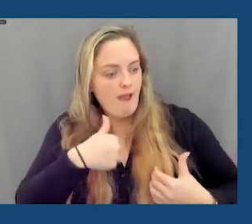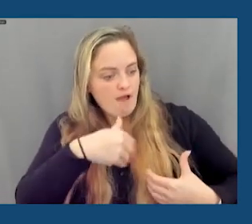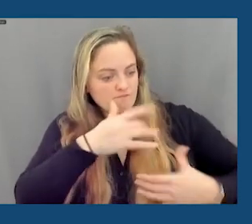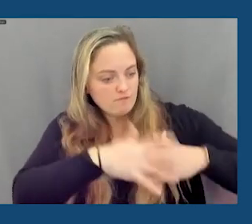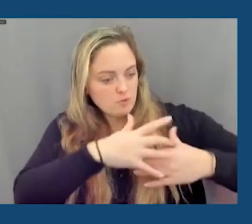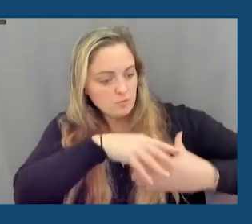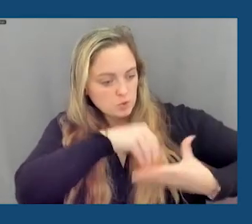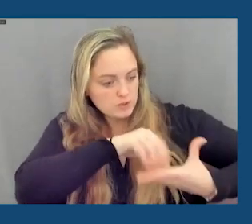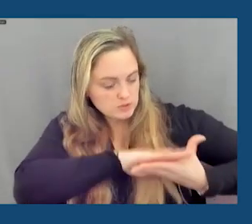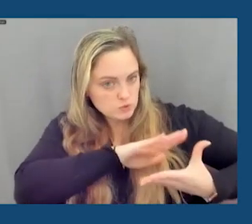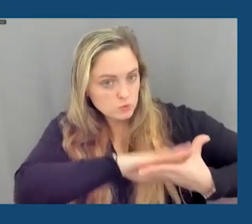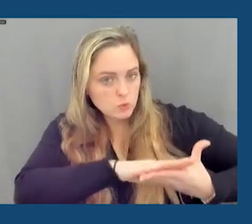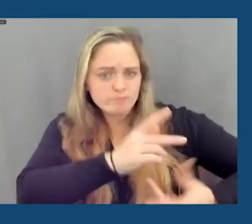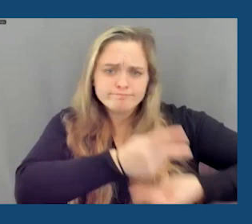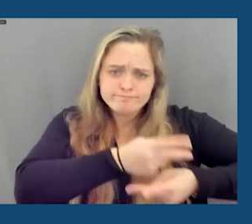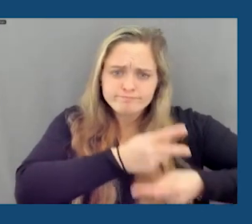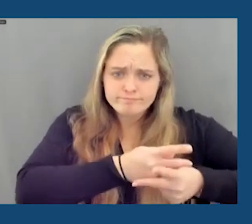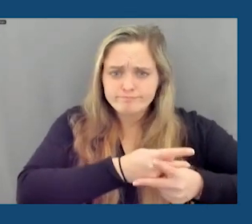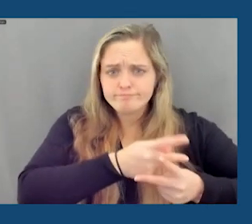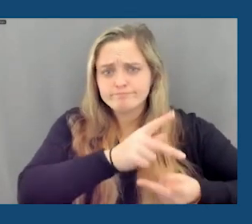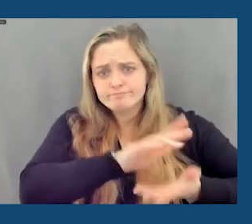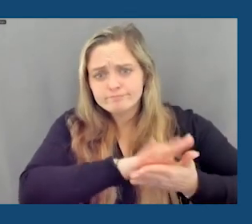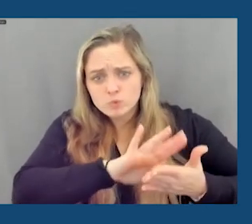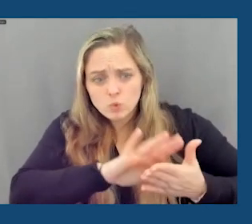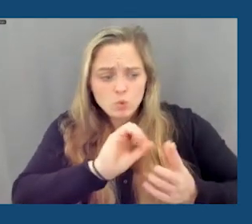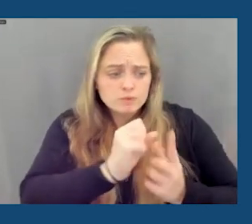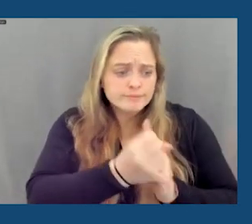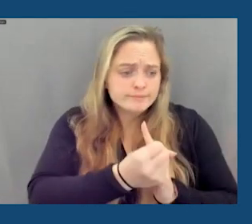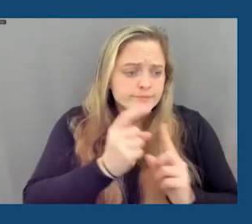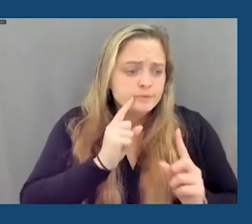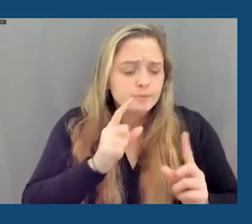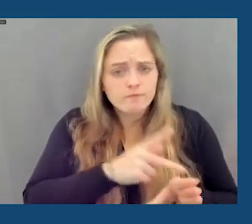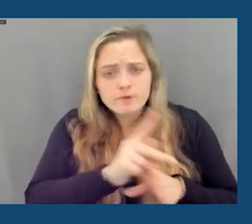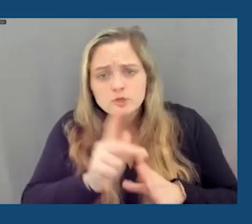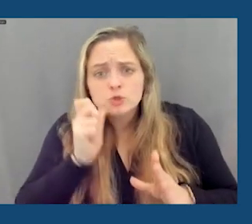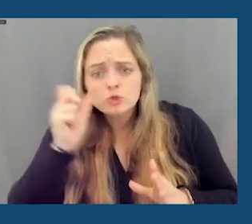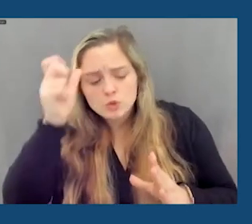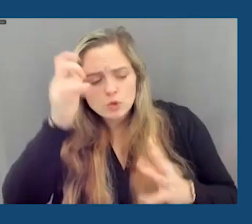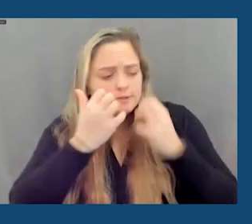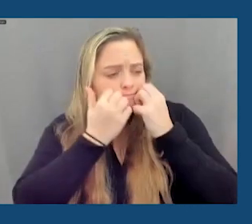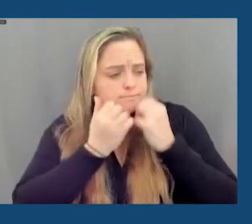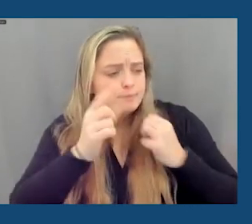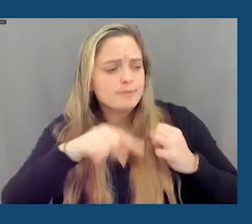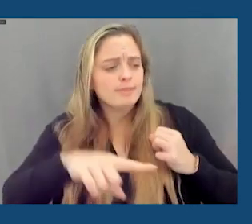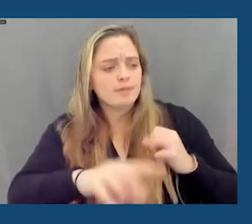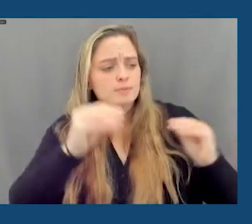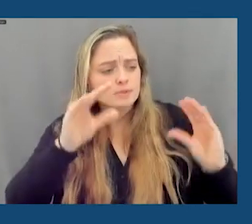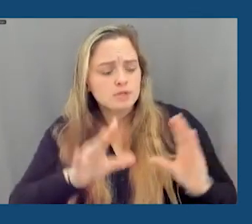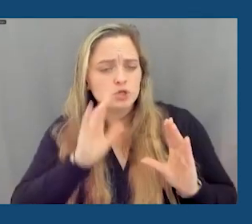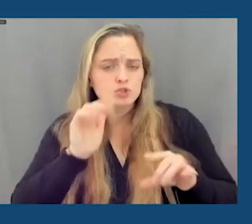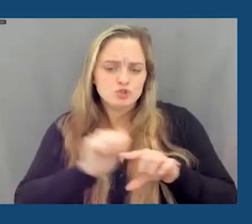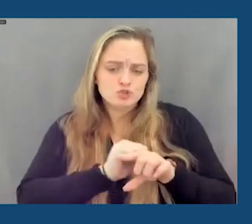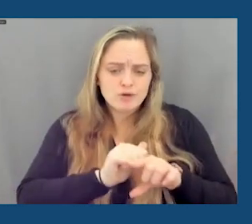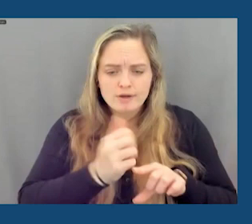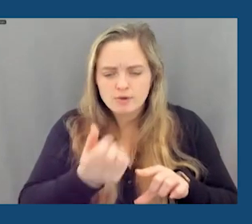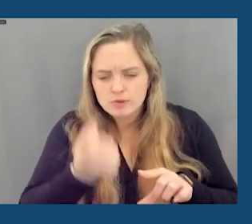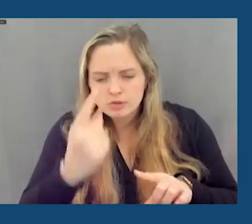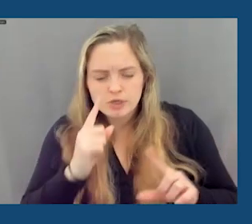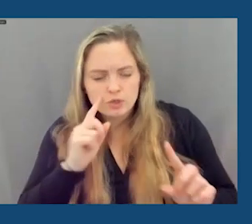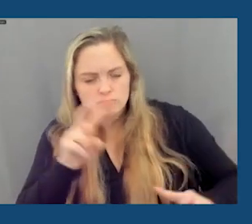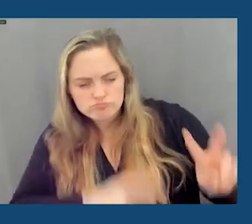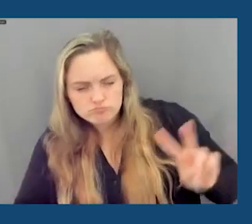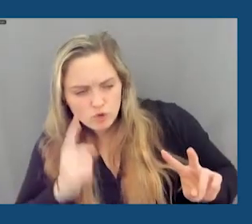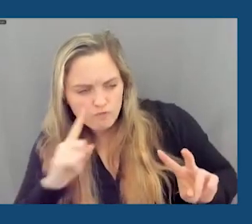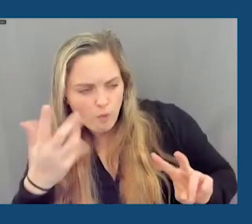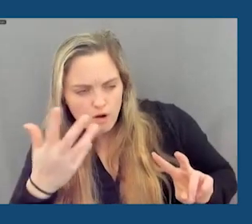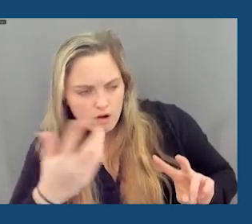in a nurturing school setting with professionals and adults who care about them, and teachers who are trained to see the signs, and students who are trained to see